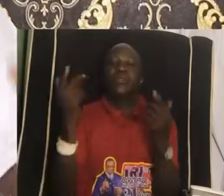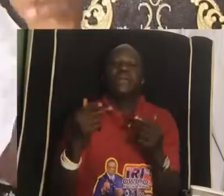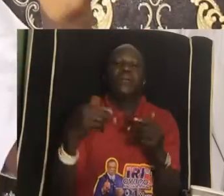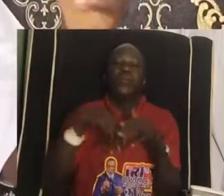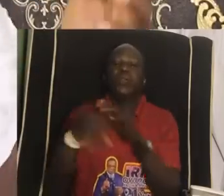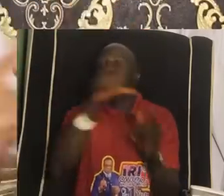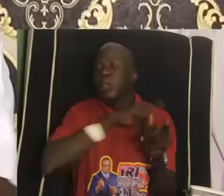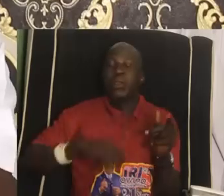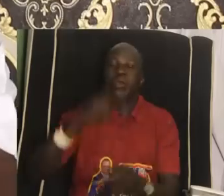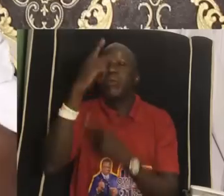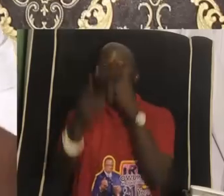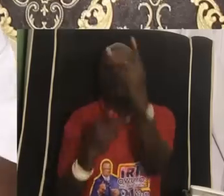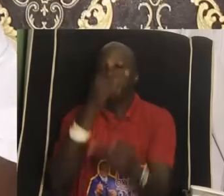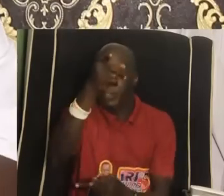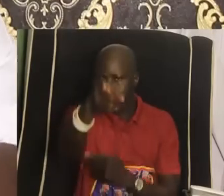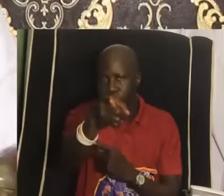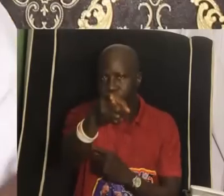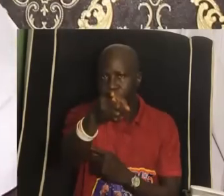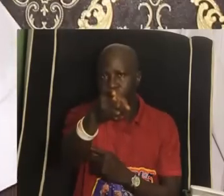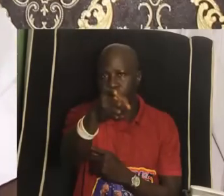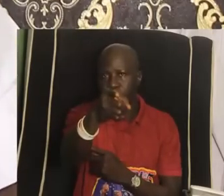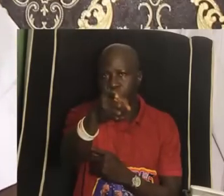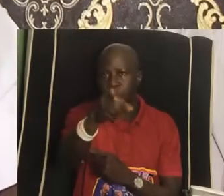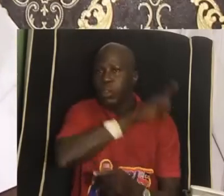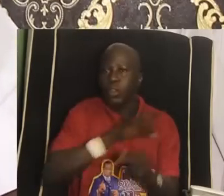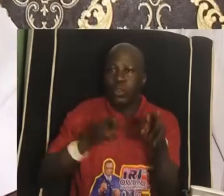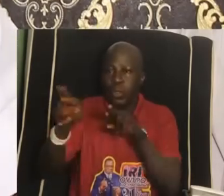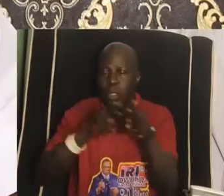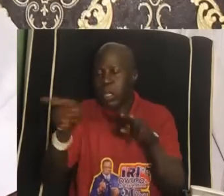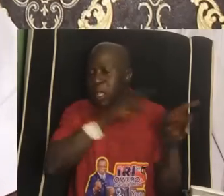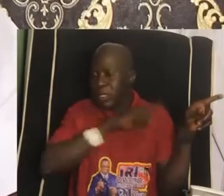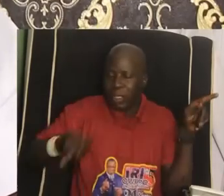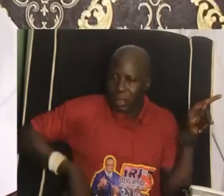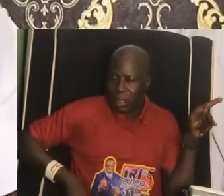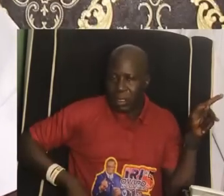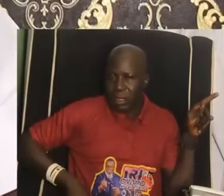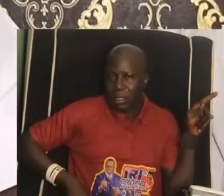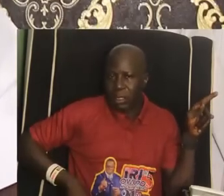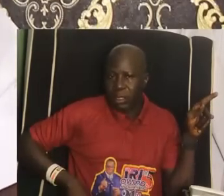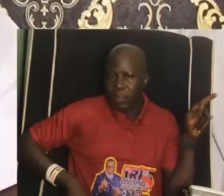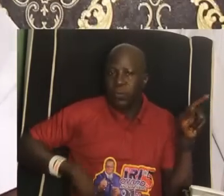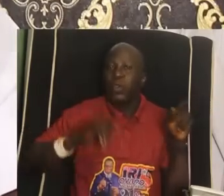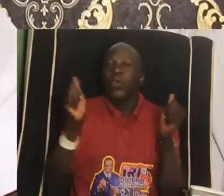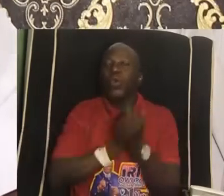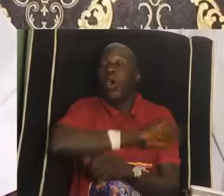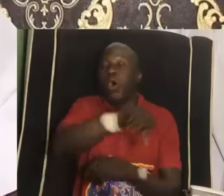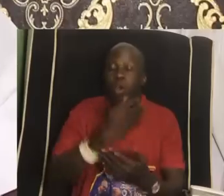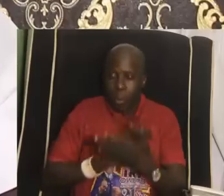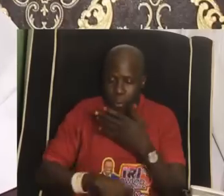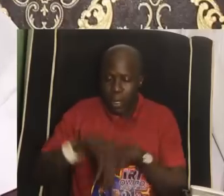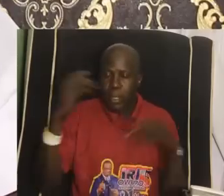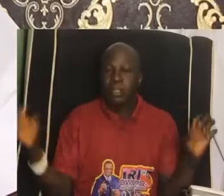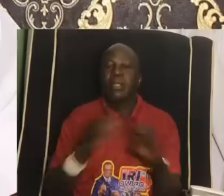feast. God will visit you. Money wa shebi oba. They say reign as king. Gbe yan lojo ebi.